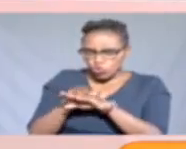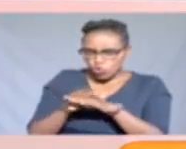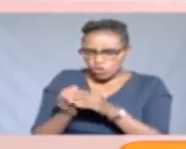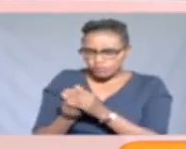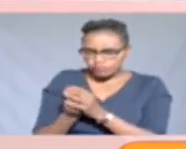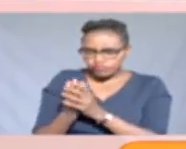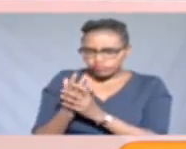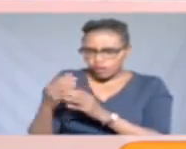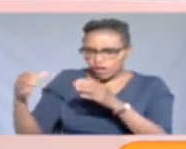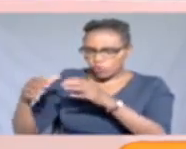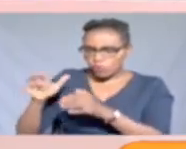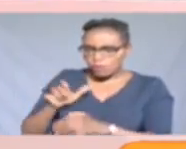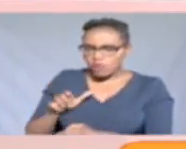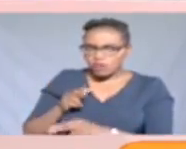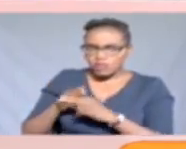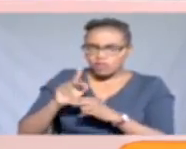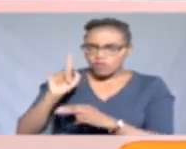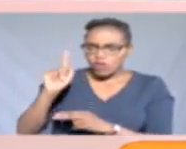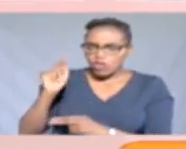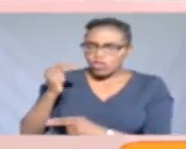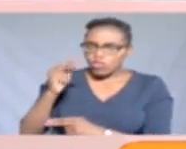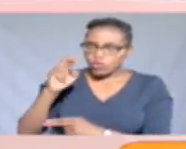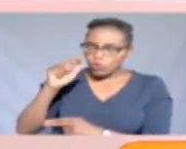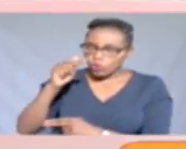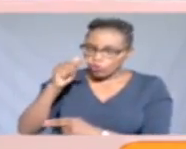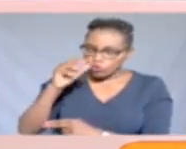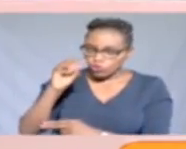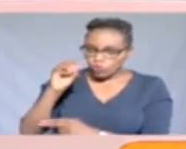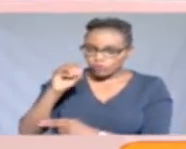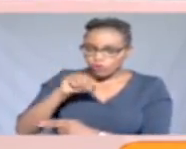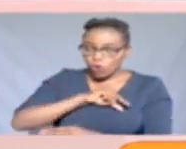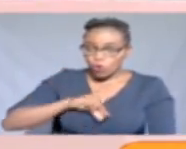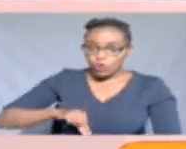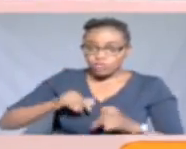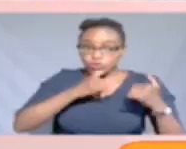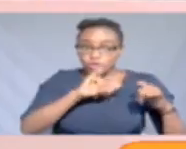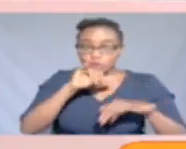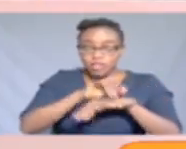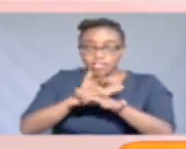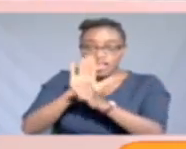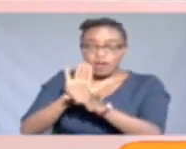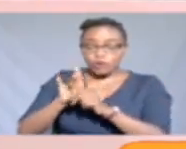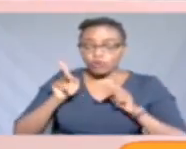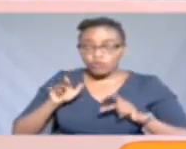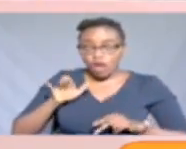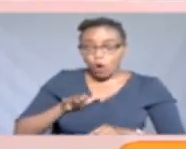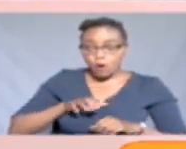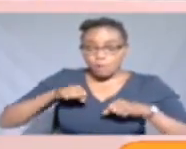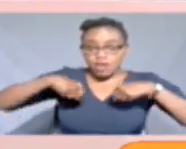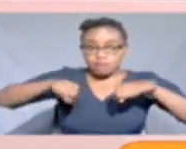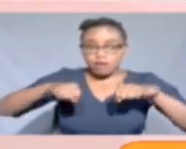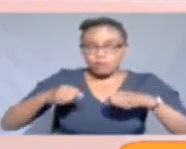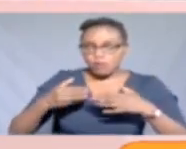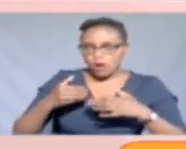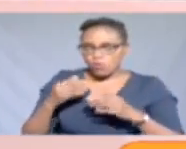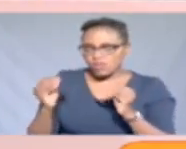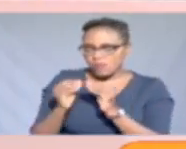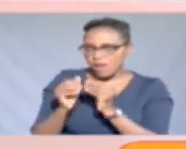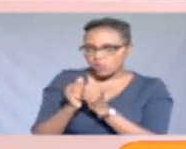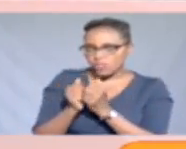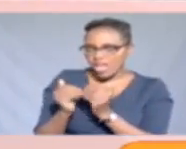and a group of ladies called the Throttle Queens are trying to get more women riding. We caught up with these